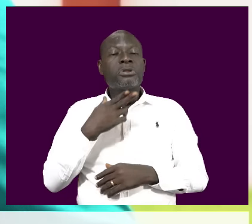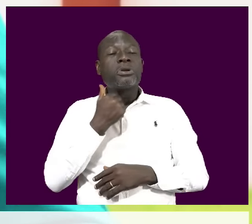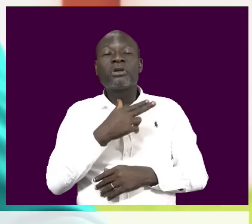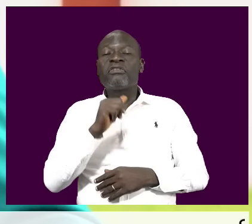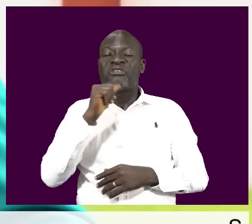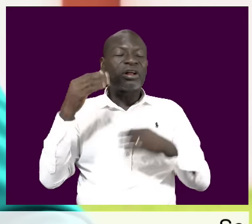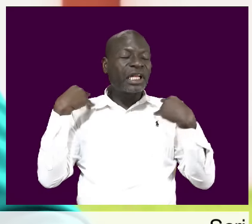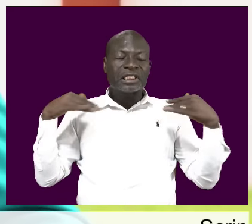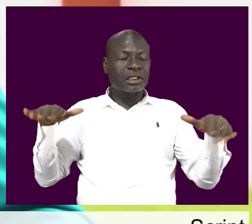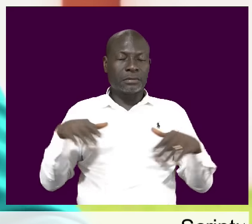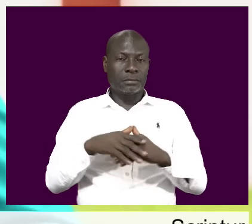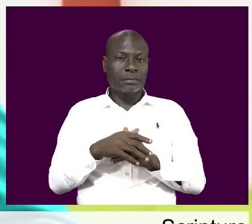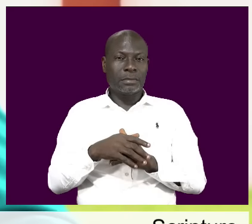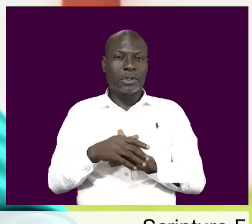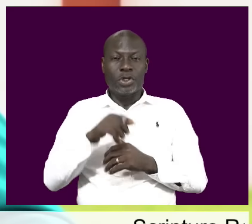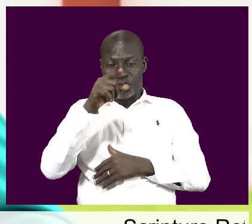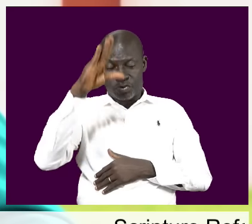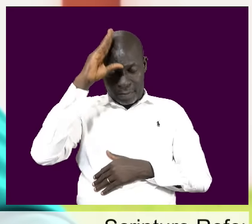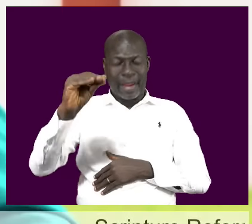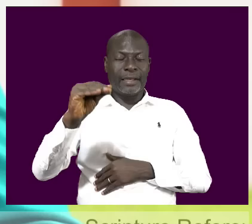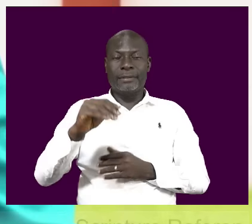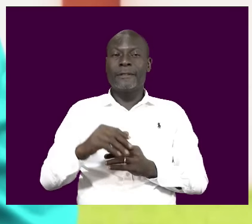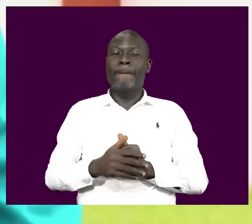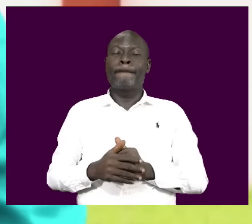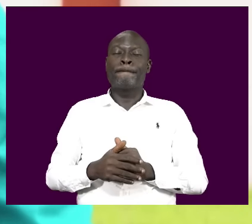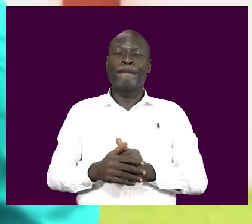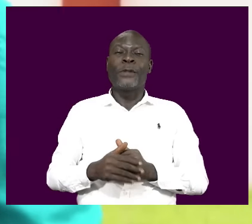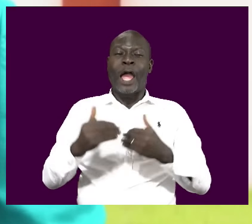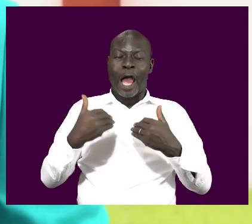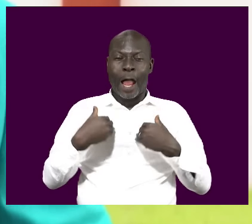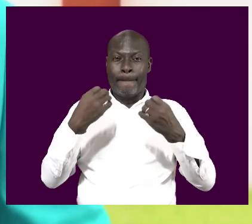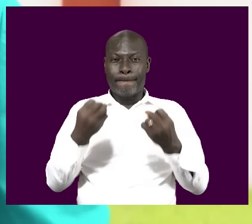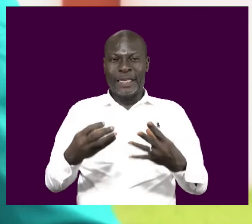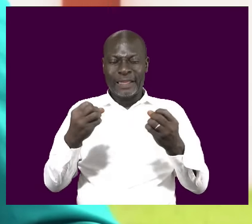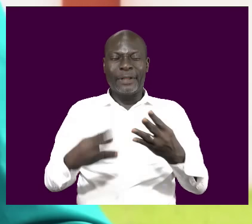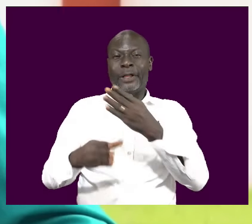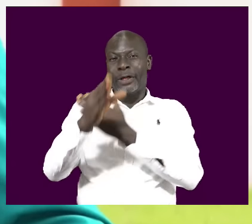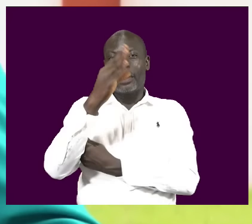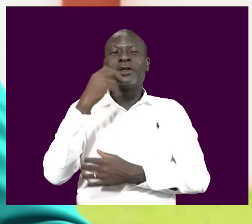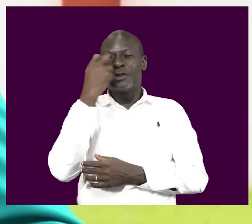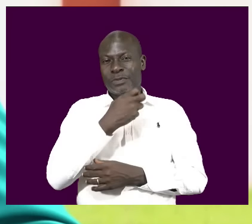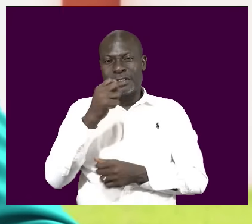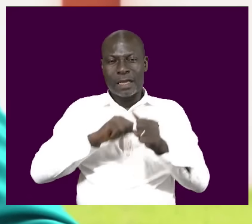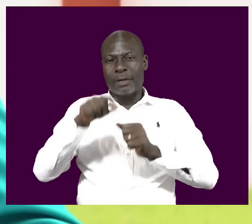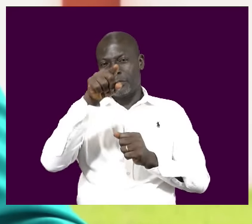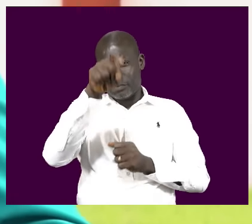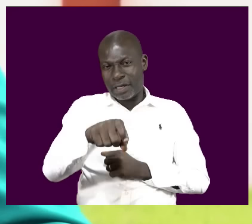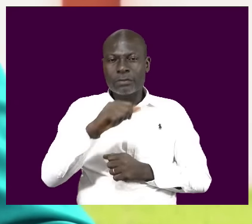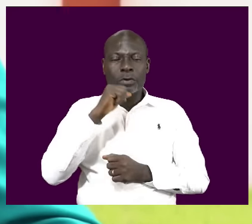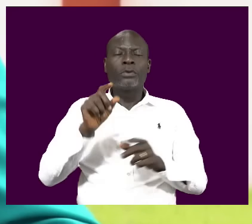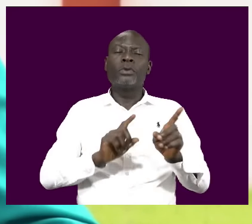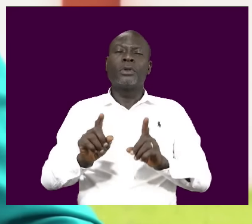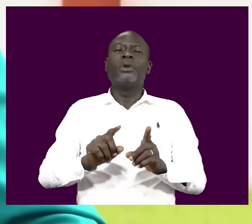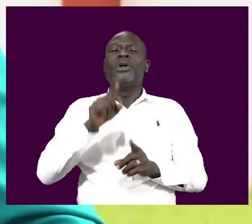nya so abofo wo ye onipa ye won niamma bebre ho onyankopon aka se ni wo kwansa wo ye. Won susu